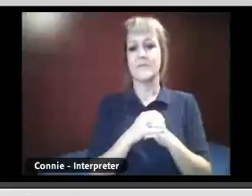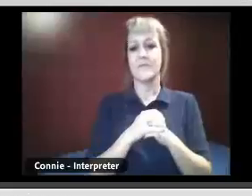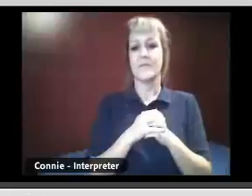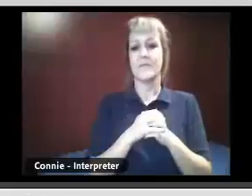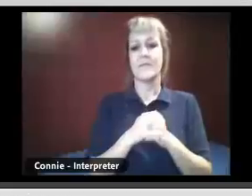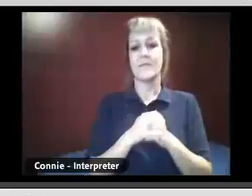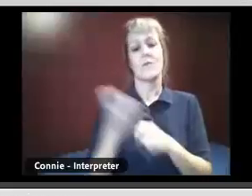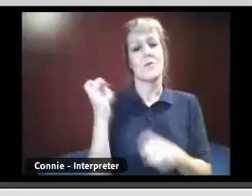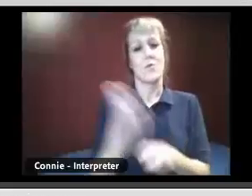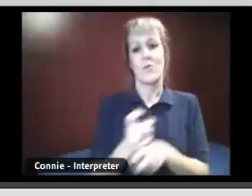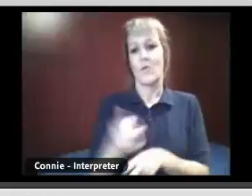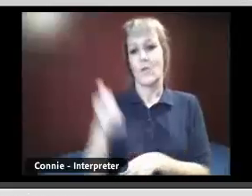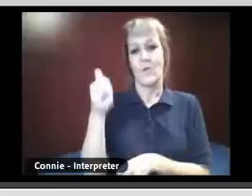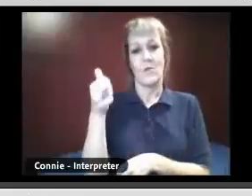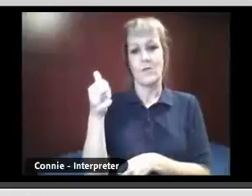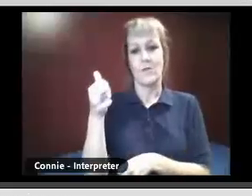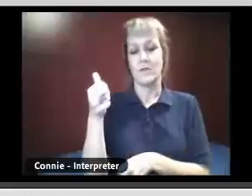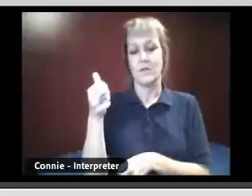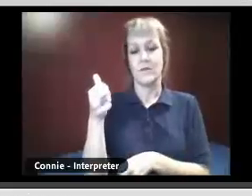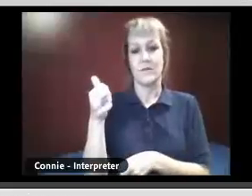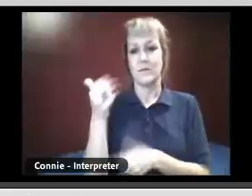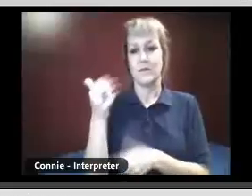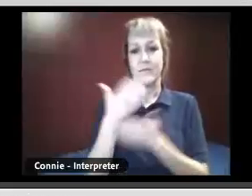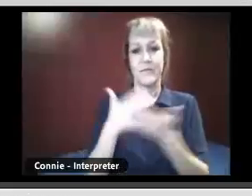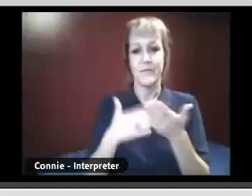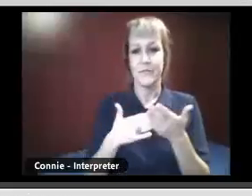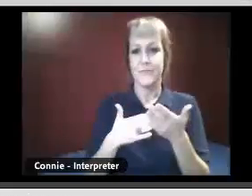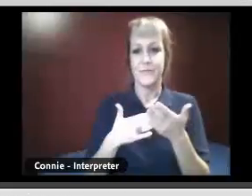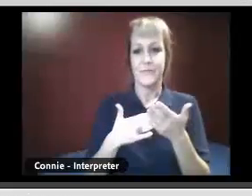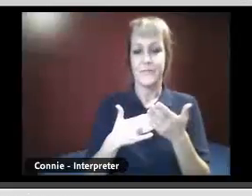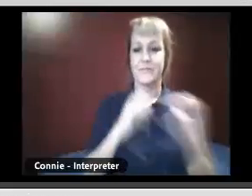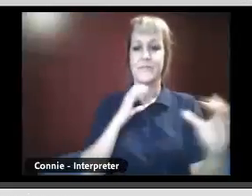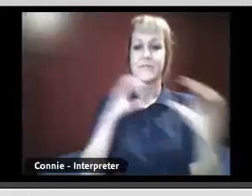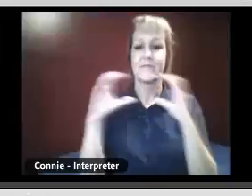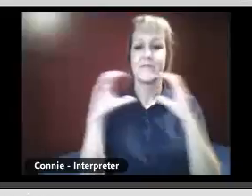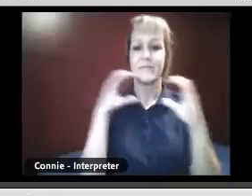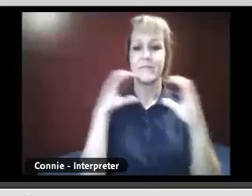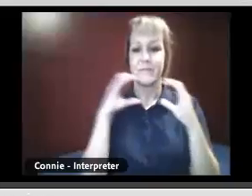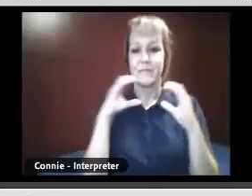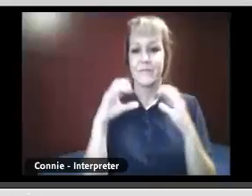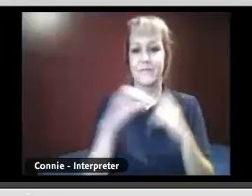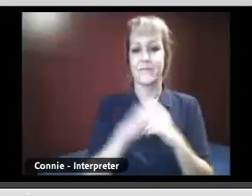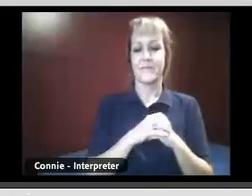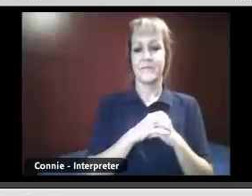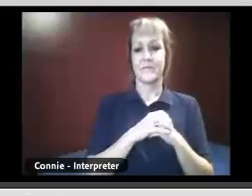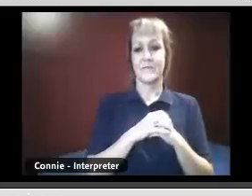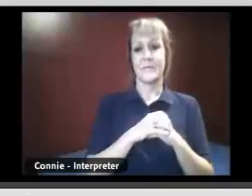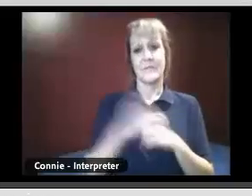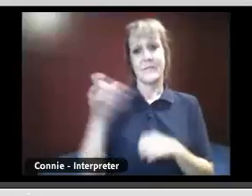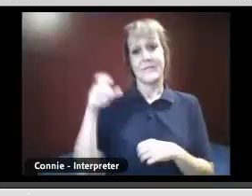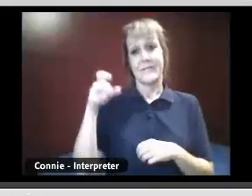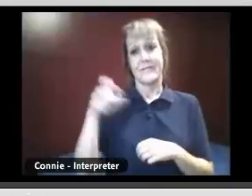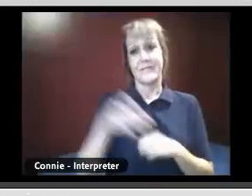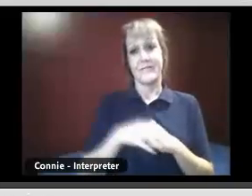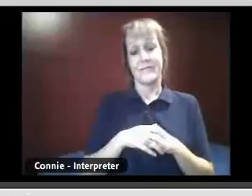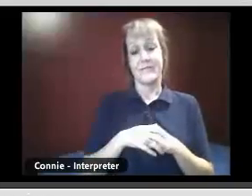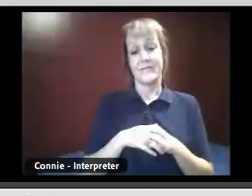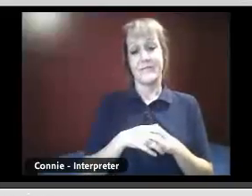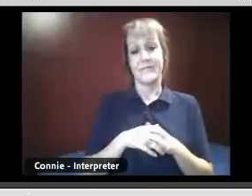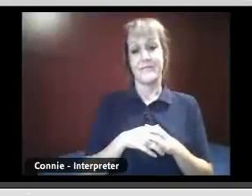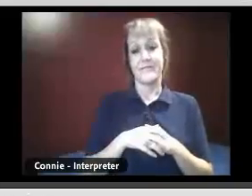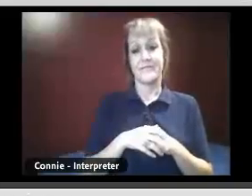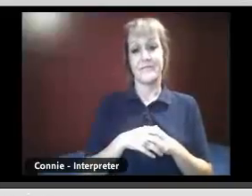hardest elements, in the entire communication cycle. All right, but You know what? They're a necessary part of life.